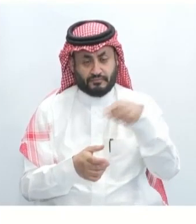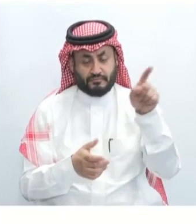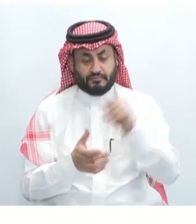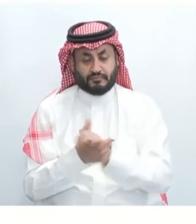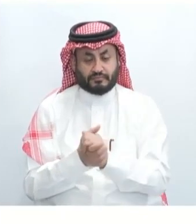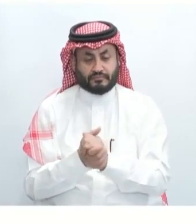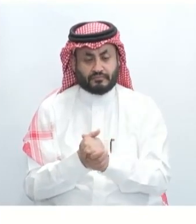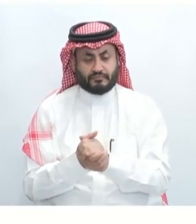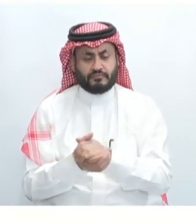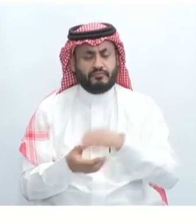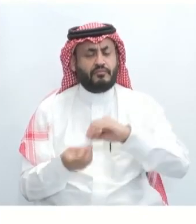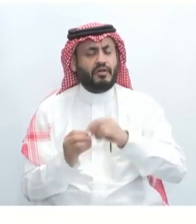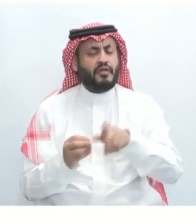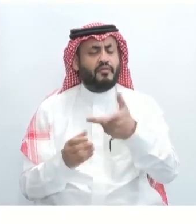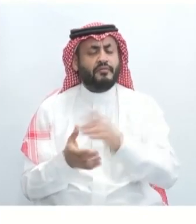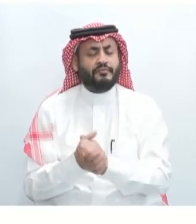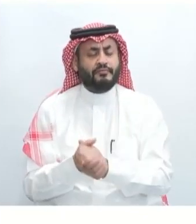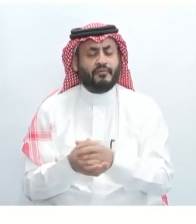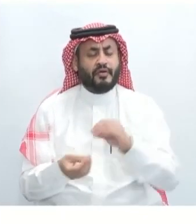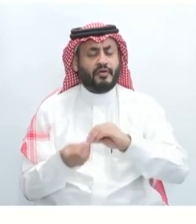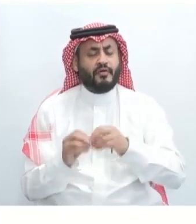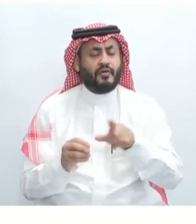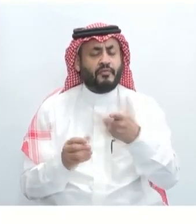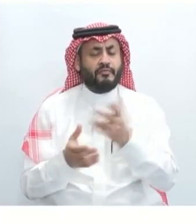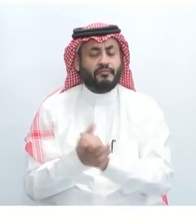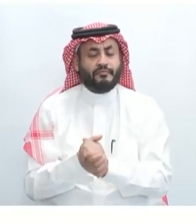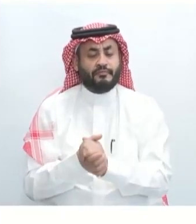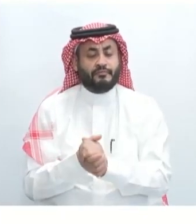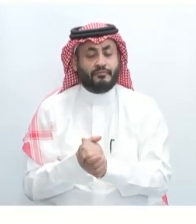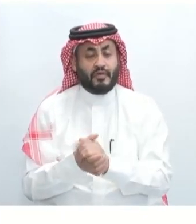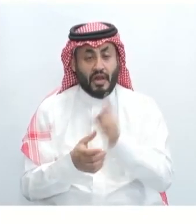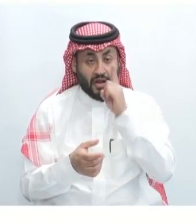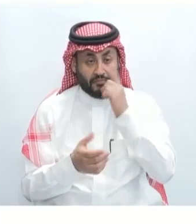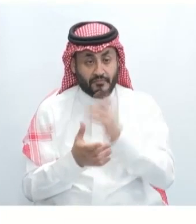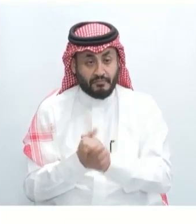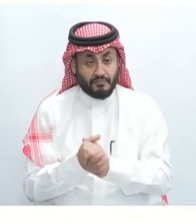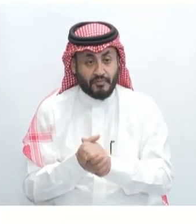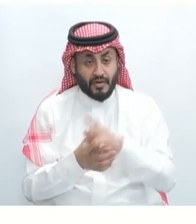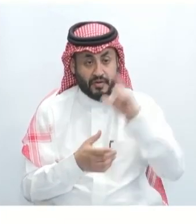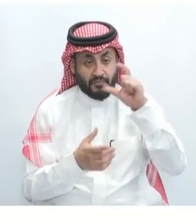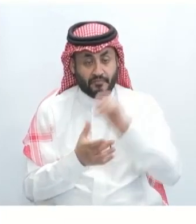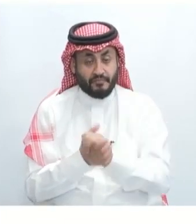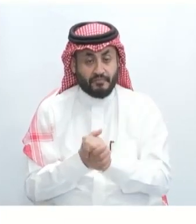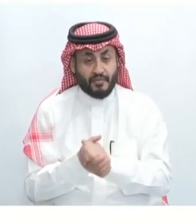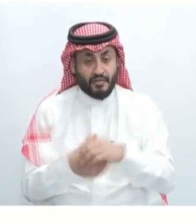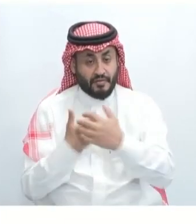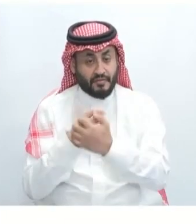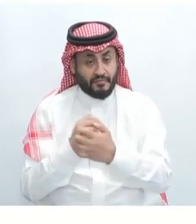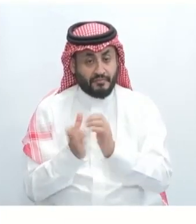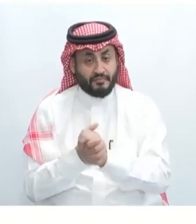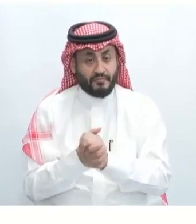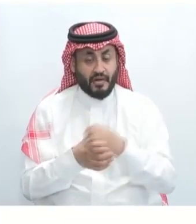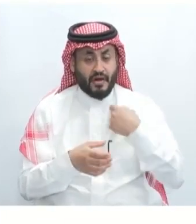right. What color are they? What color are they? Are they yellow? Are they blue? Are they orange? Are